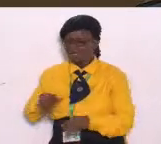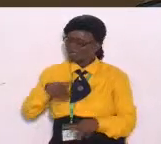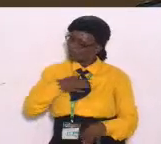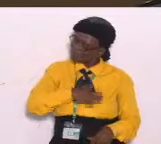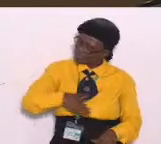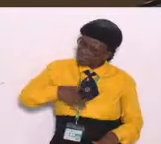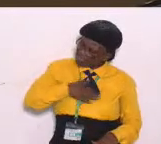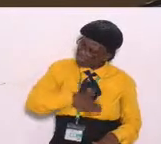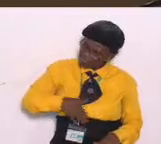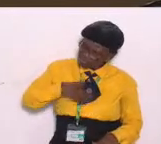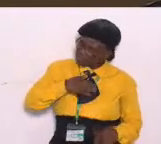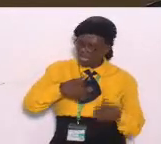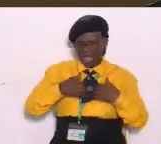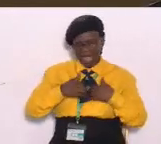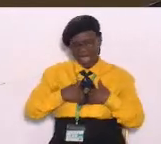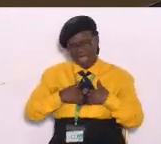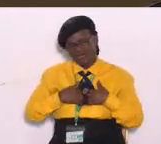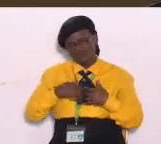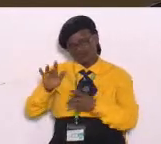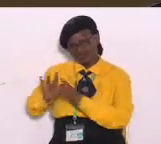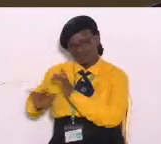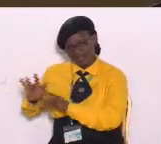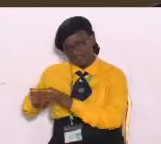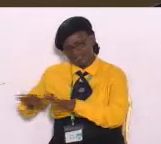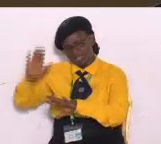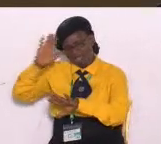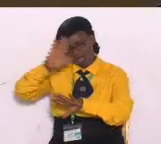Please have mercy